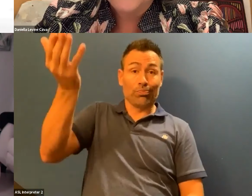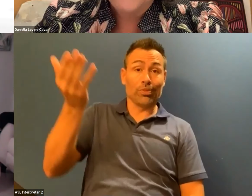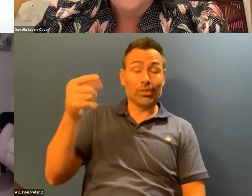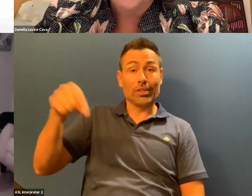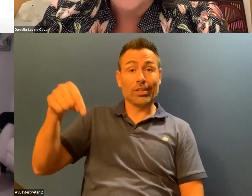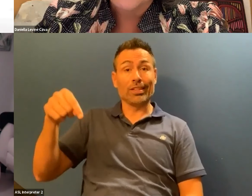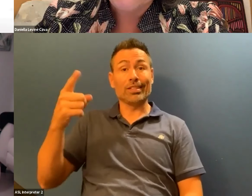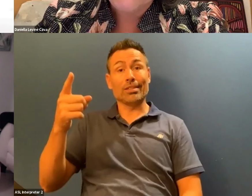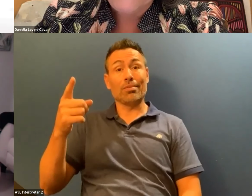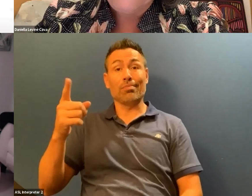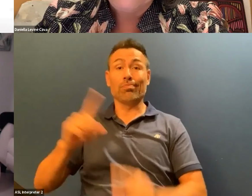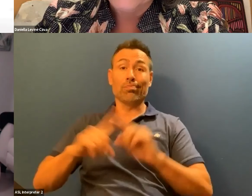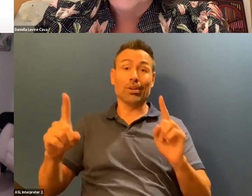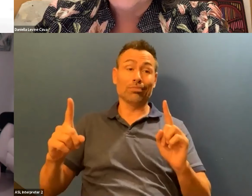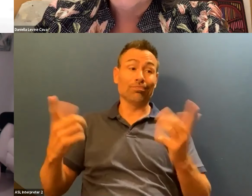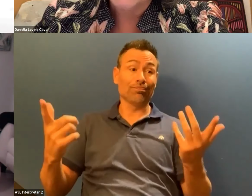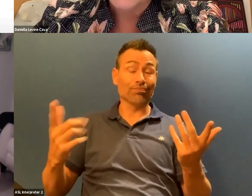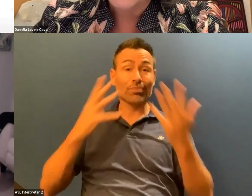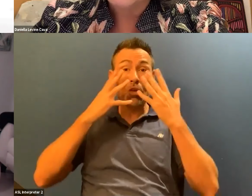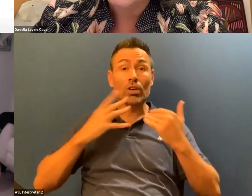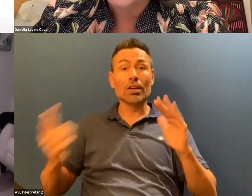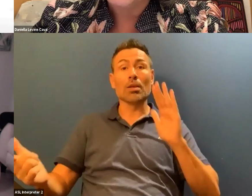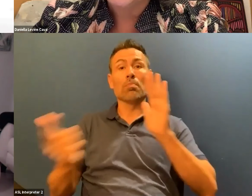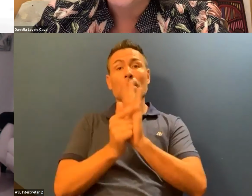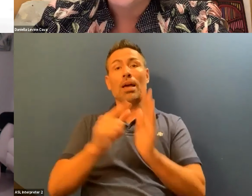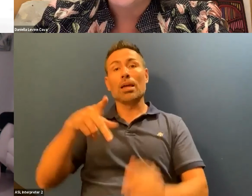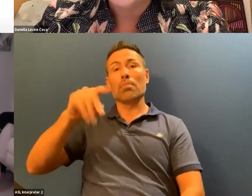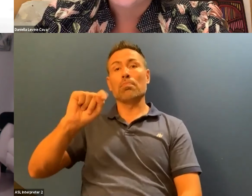know, they have banned pit bulls in Miami-Dade County.